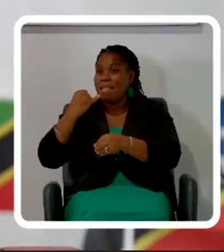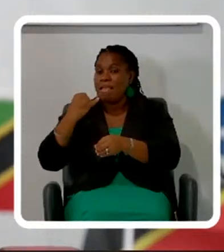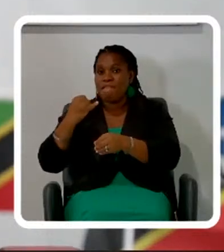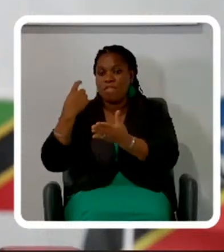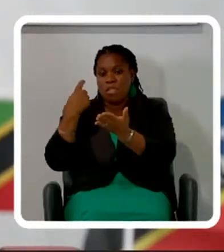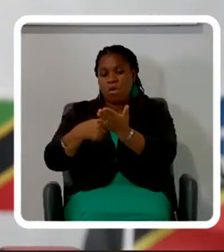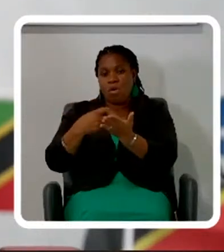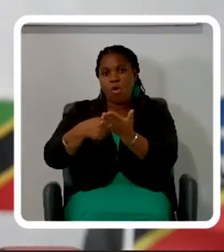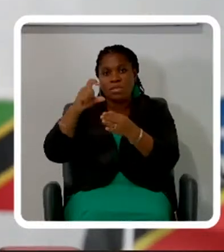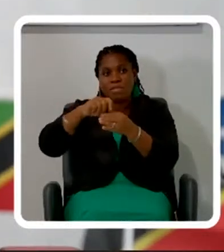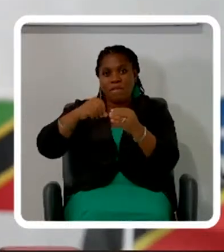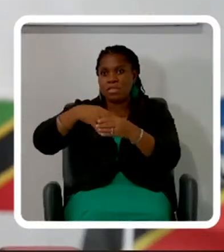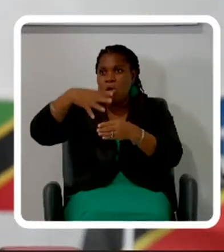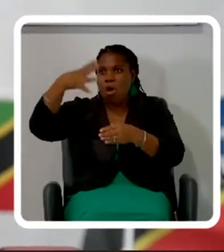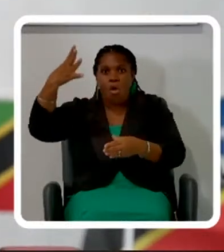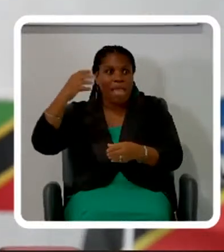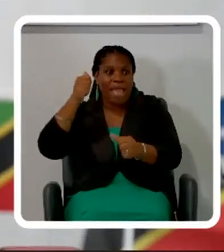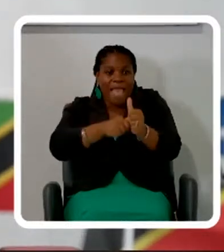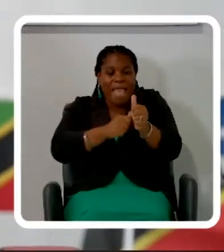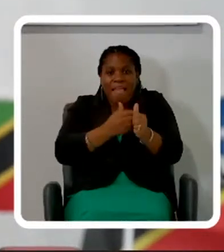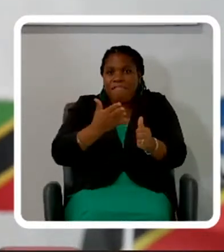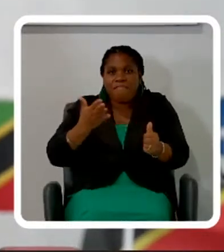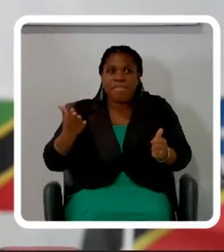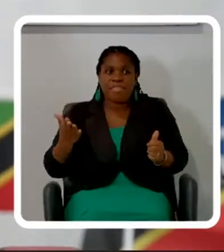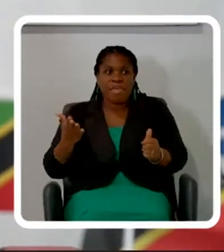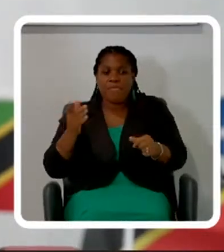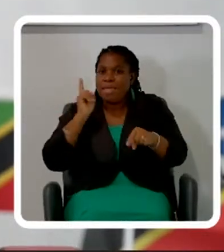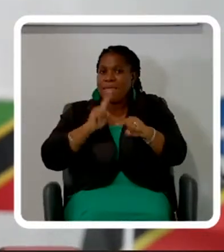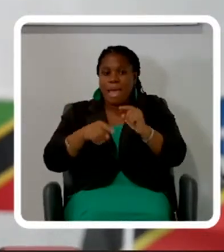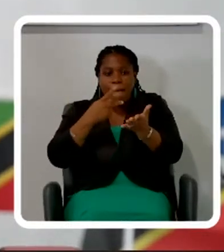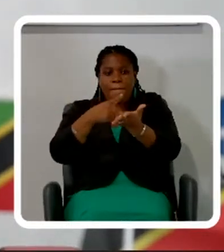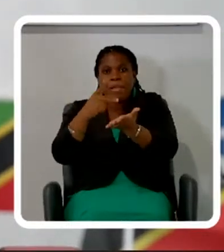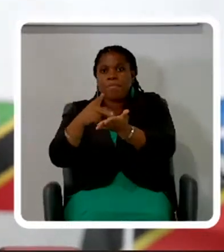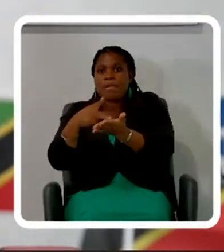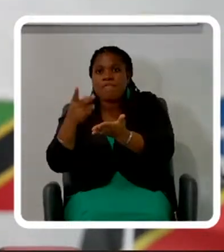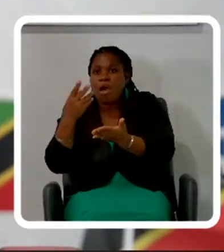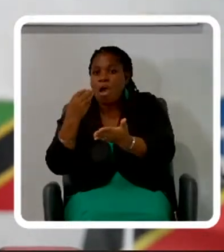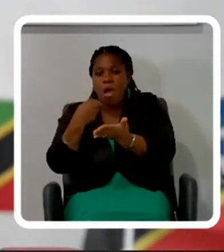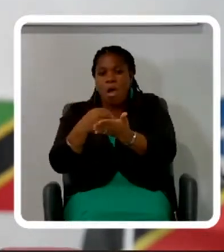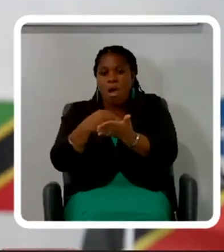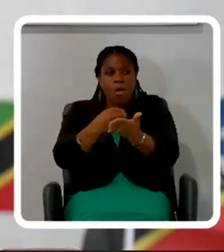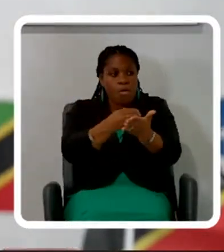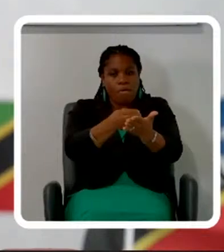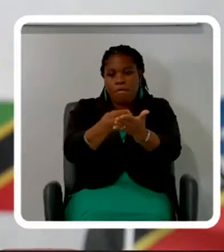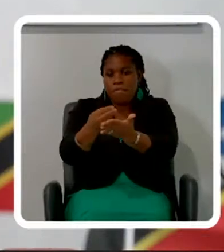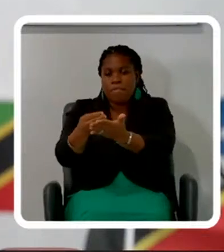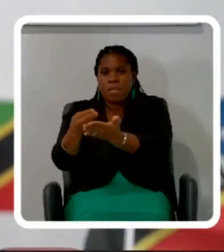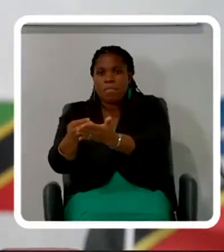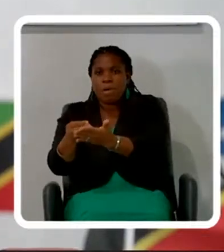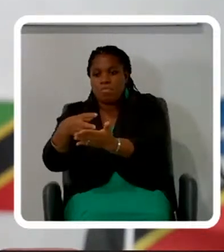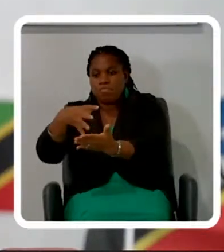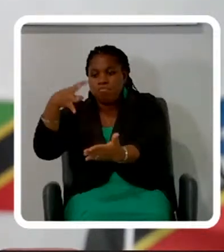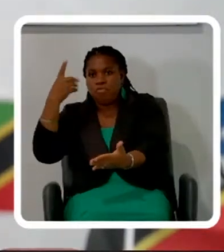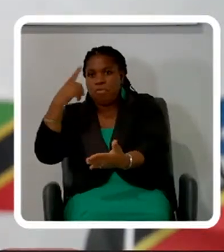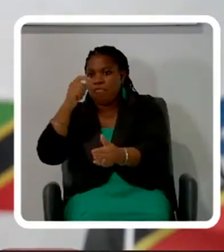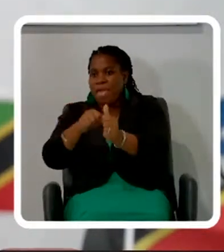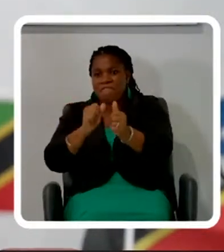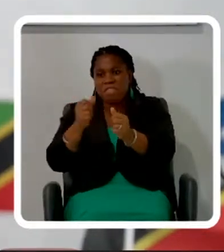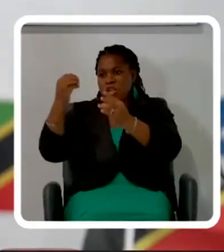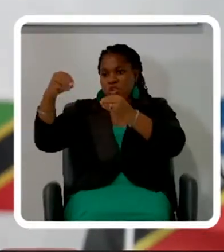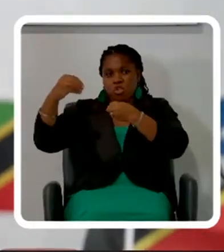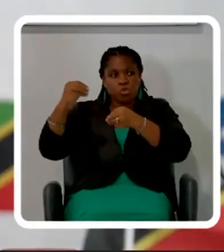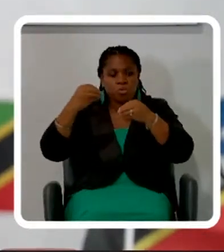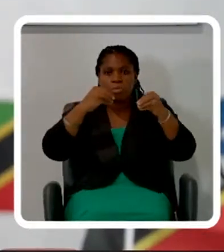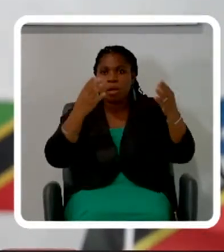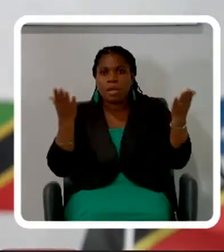nobody can hold anything around your neck because they can't stop the sun from shining or the wind from blowing. Or if you have a volcano, as in the case